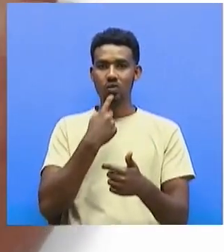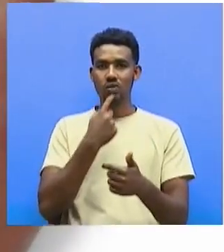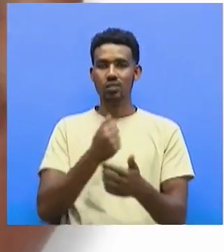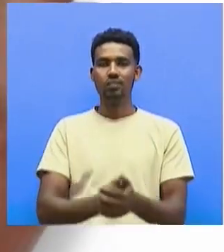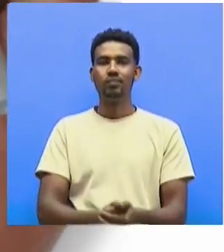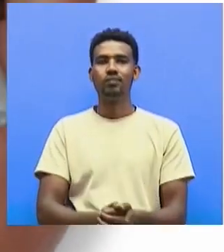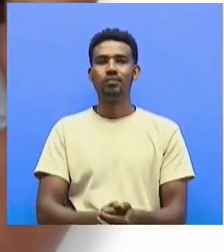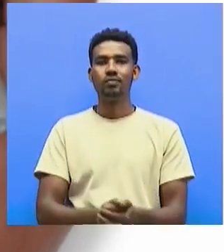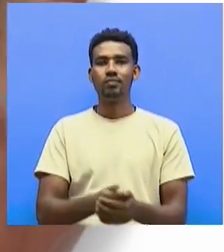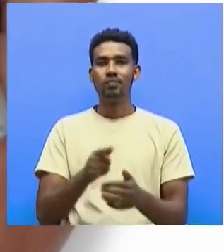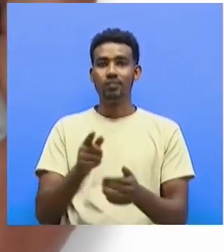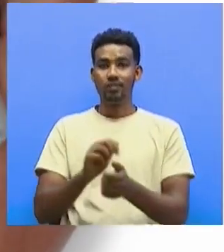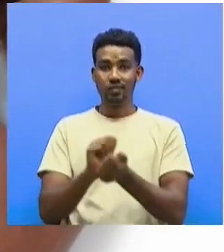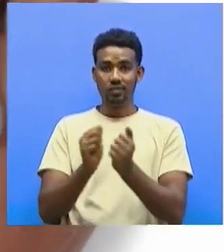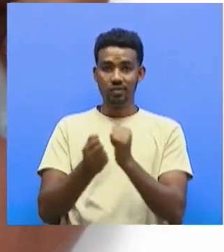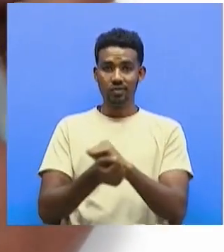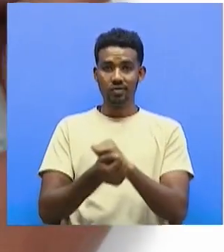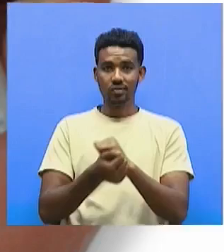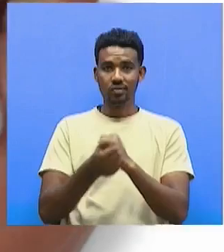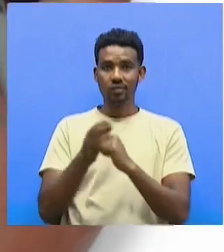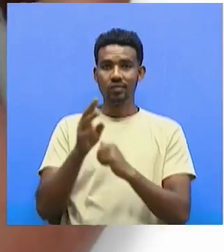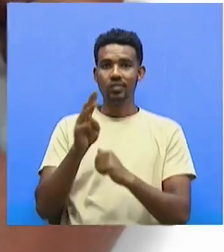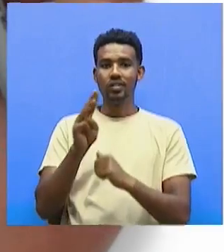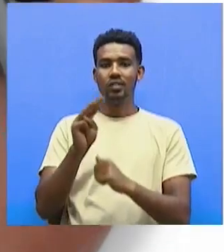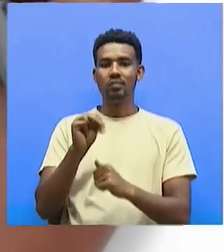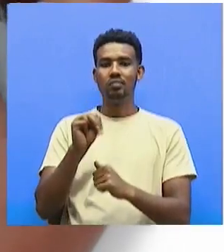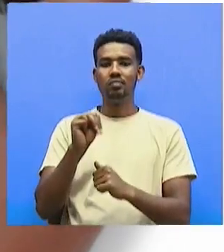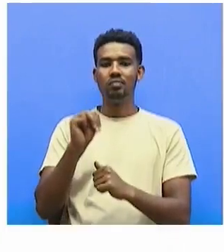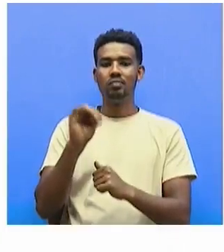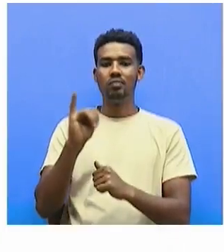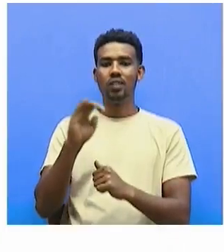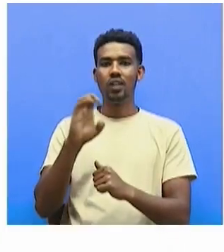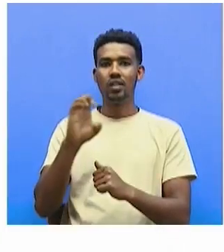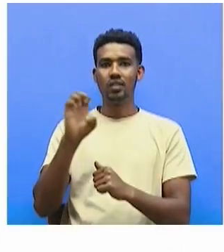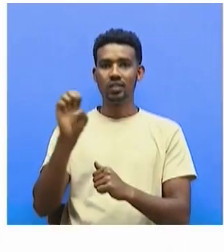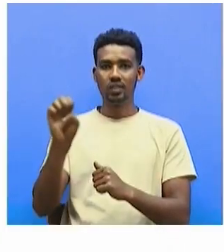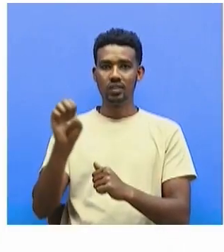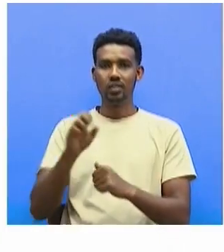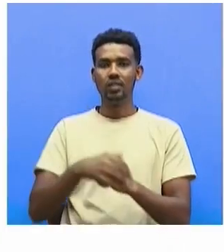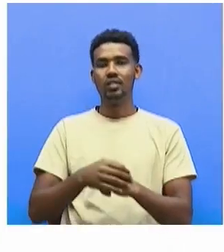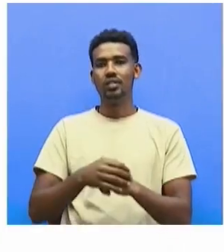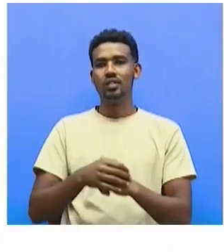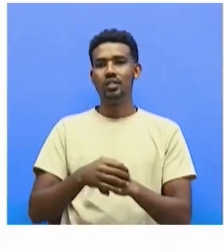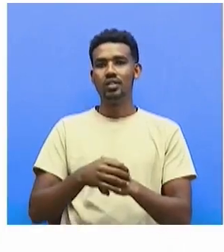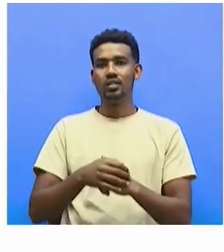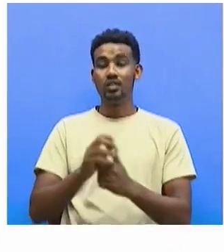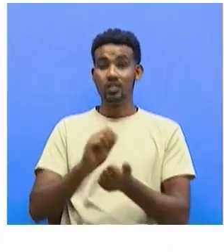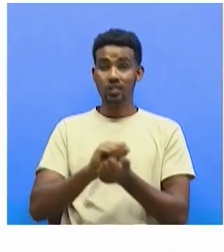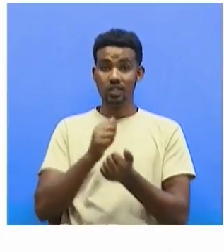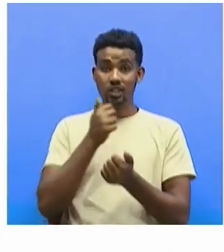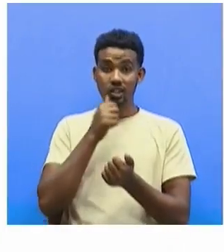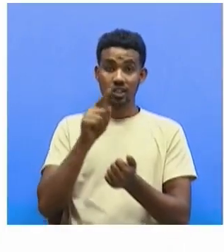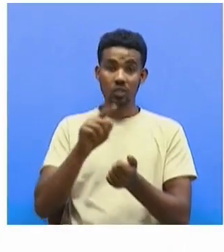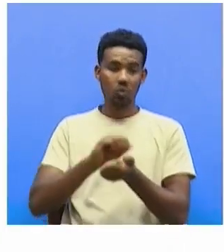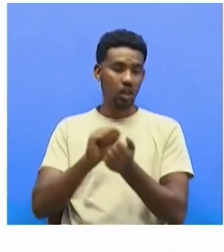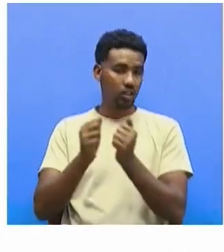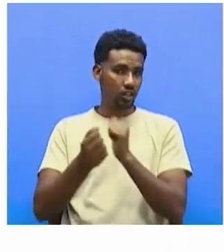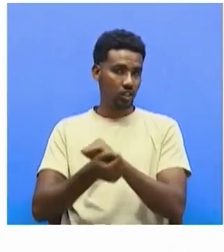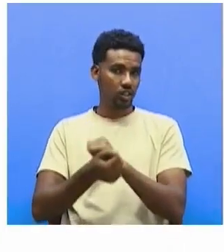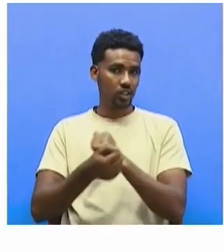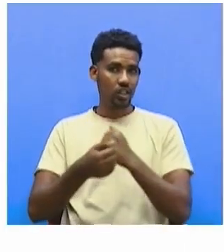Mouse has become mice. Here is sheep. We are not changing at all.